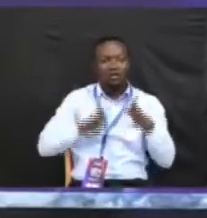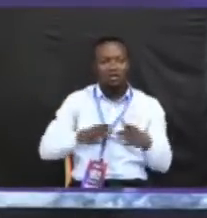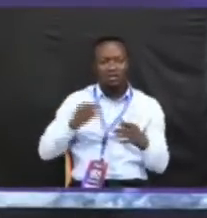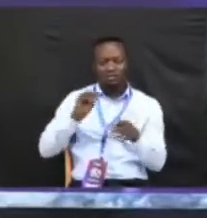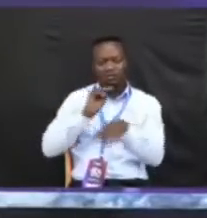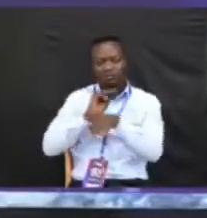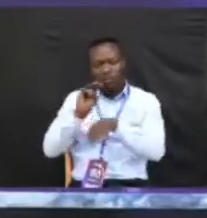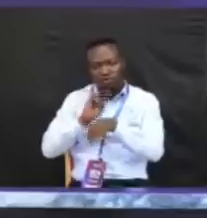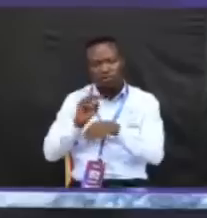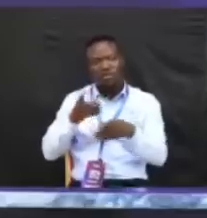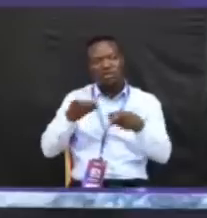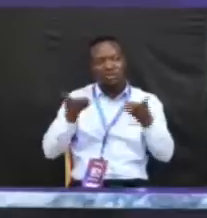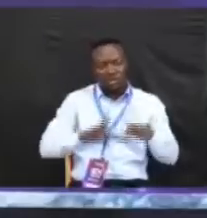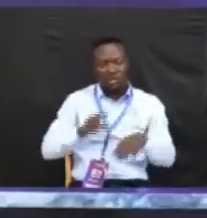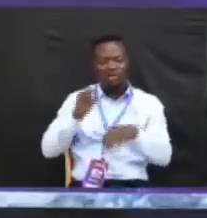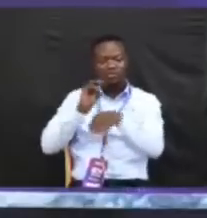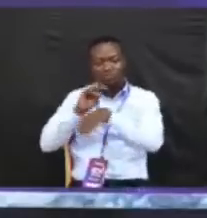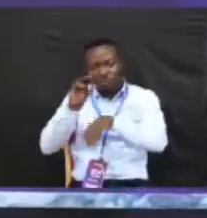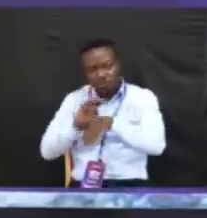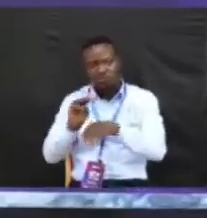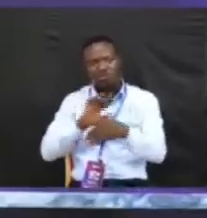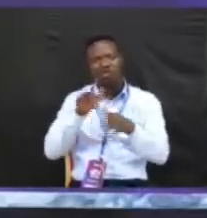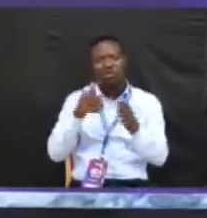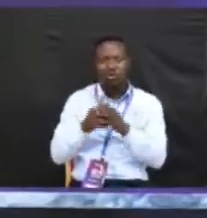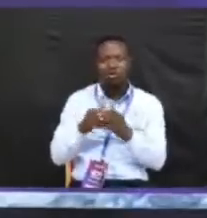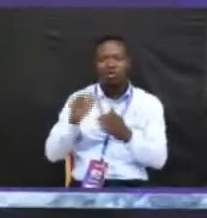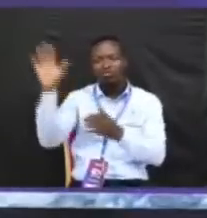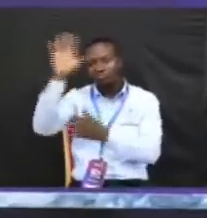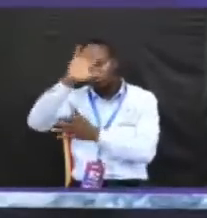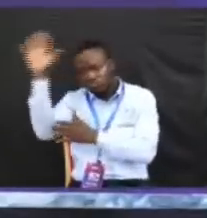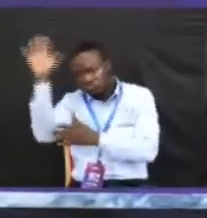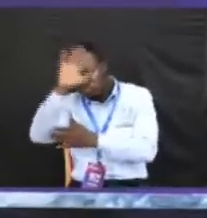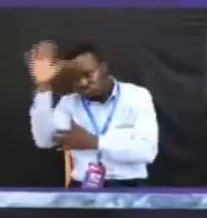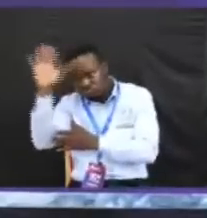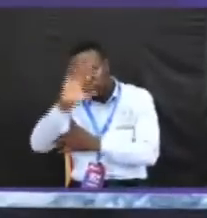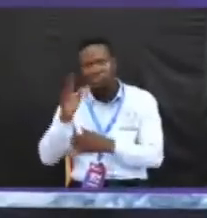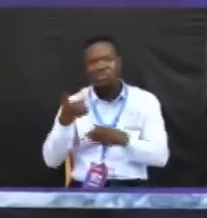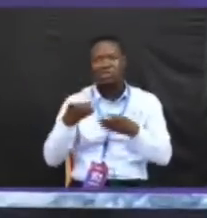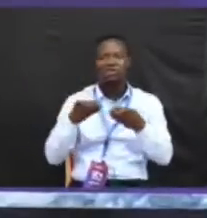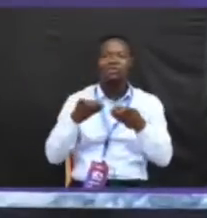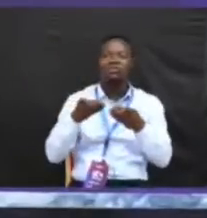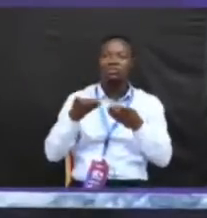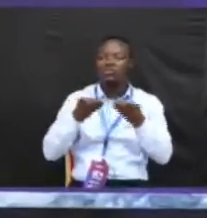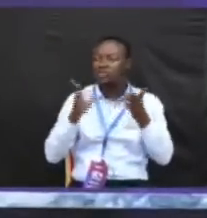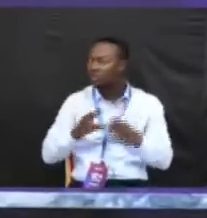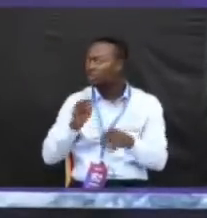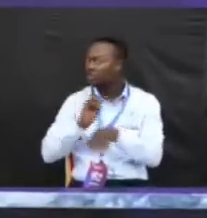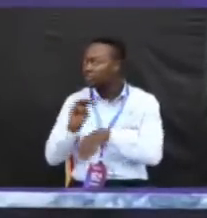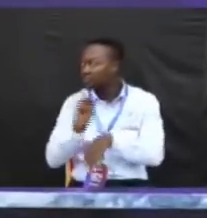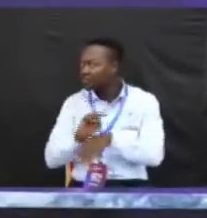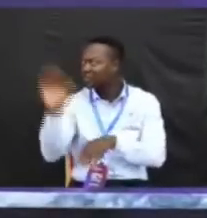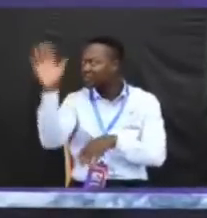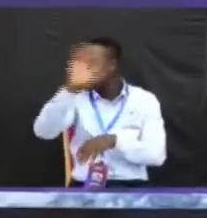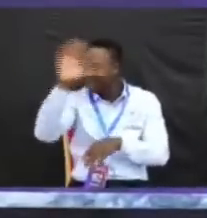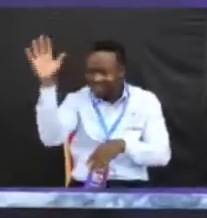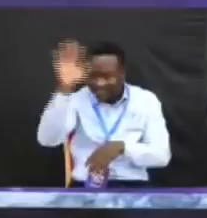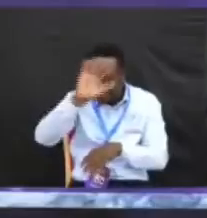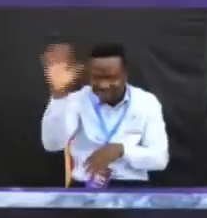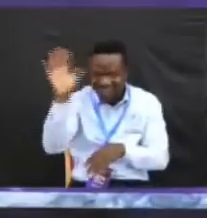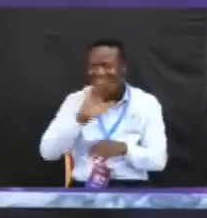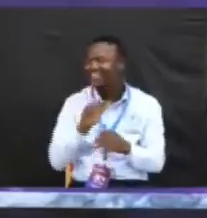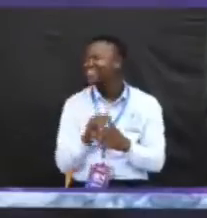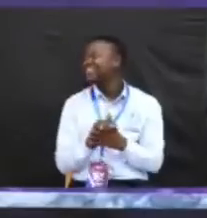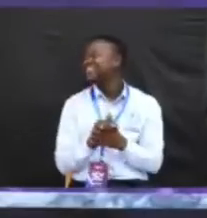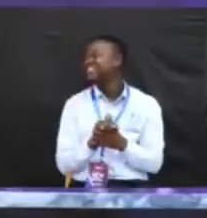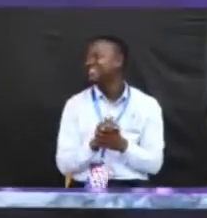all directors of ministries, we want to acknowledge you. Give me a wave. All directors of ministries, COP, please give me a wave.